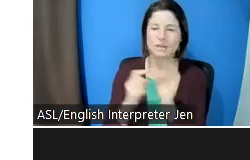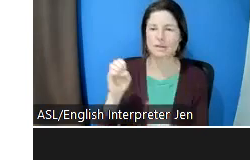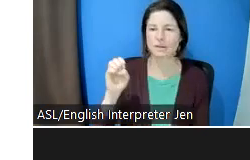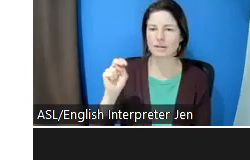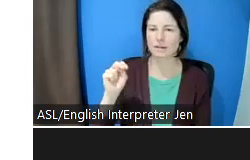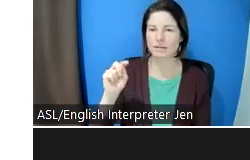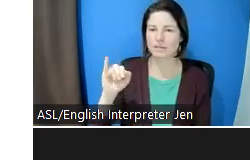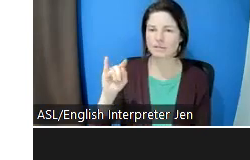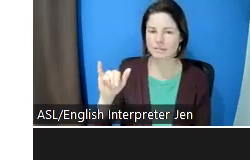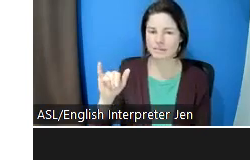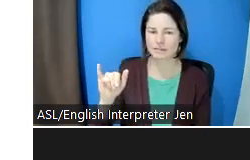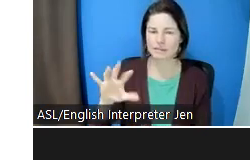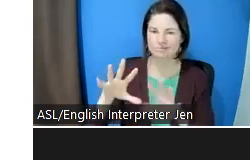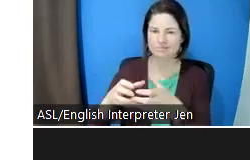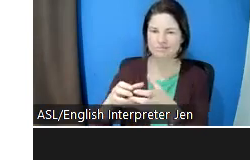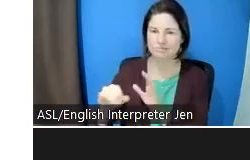of